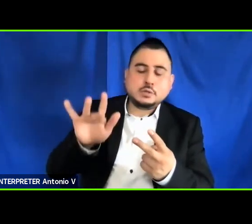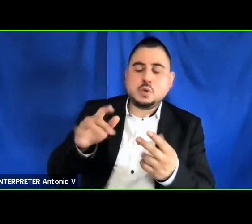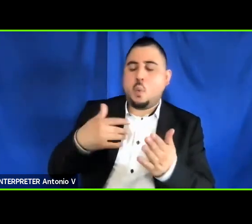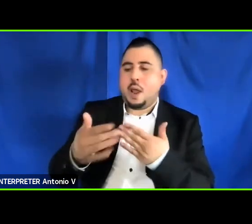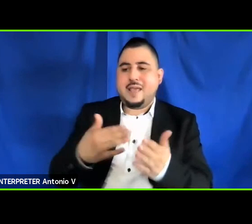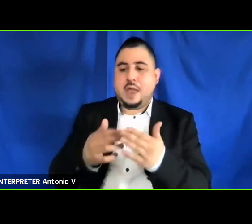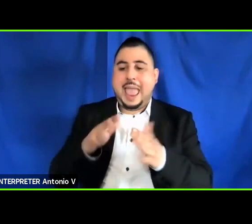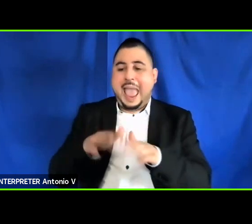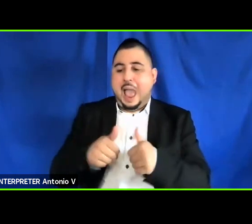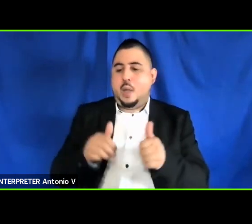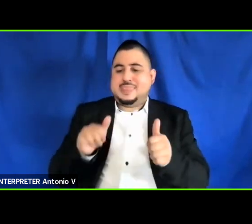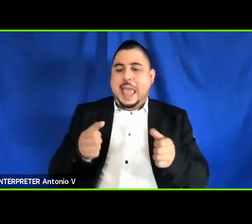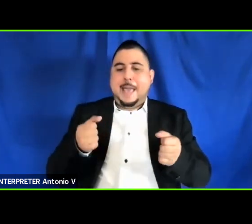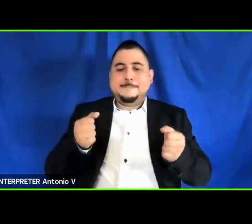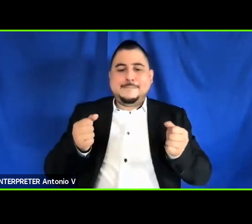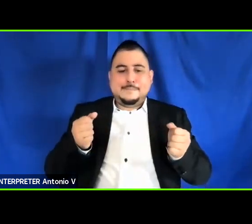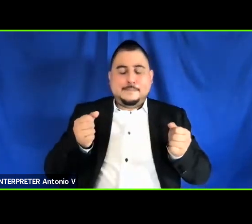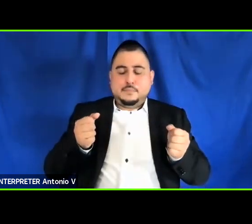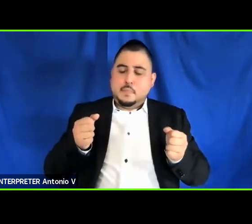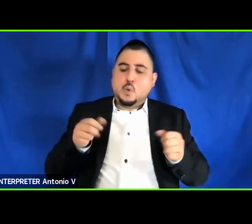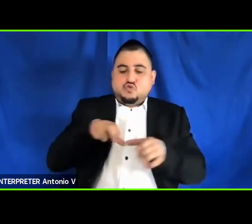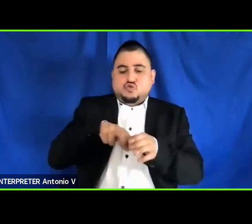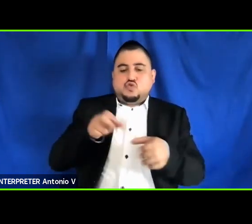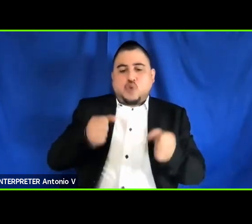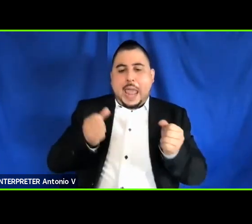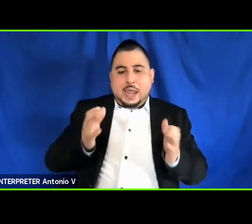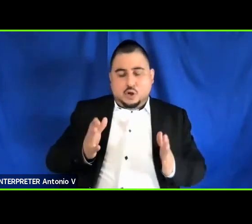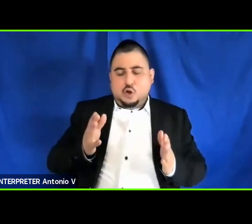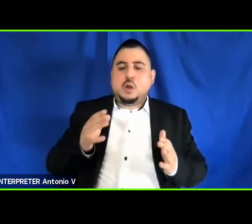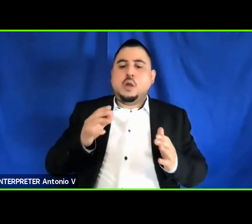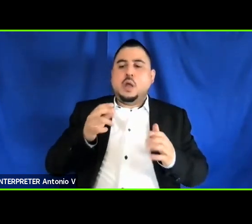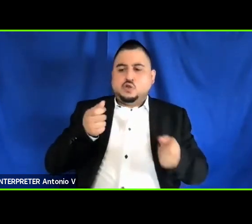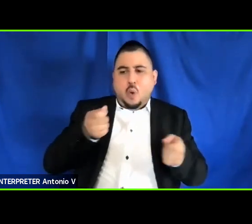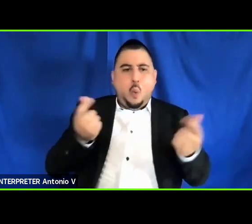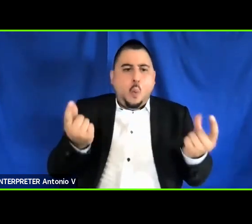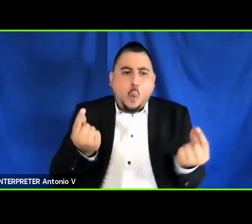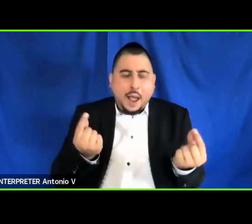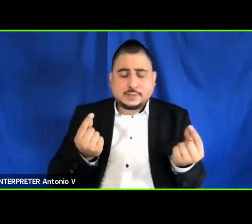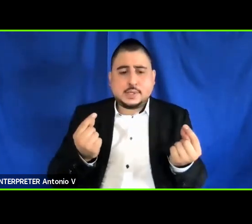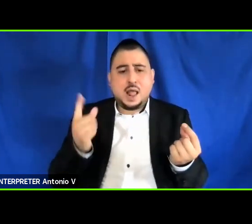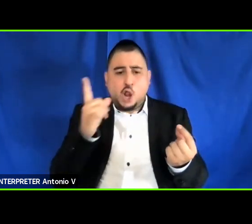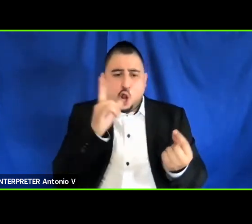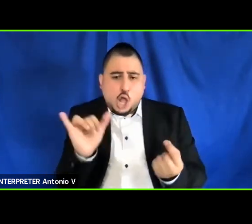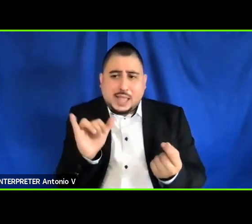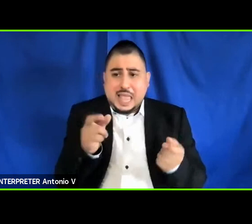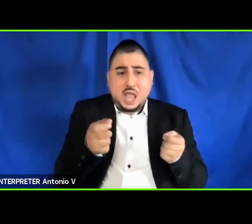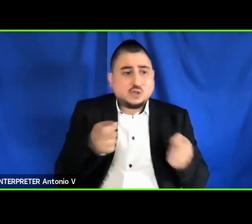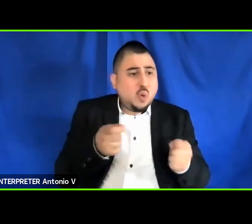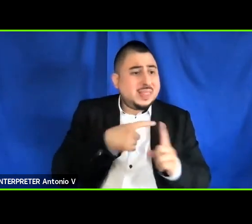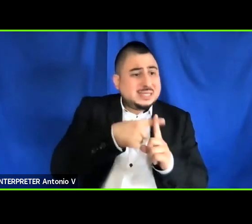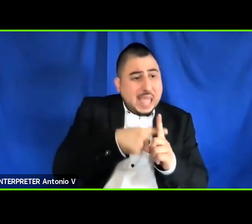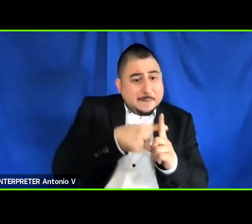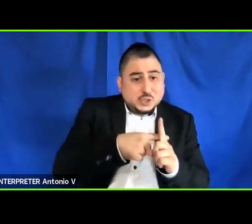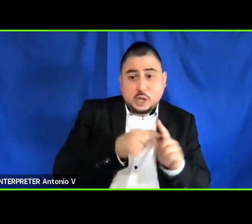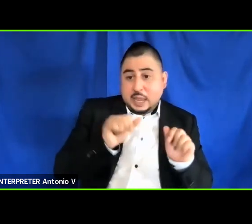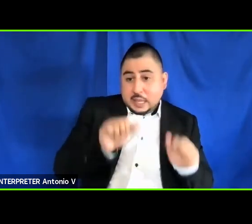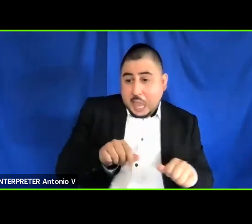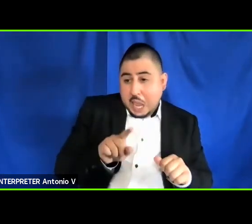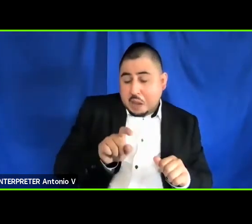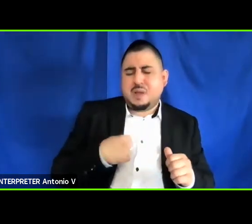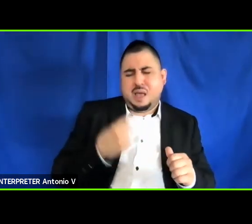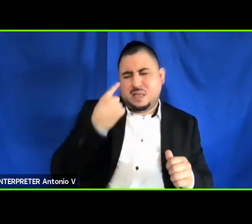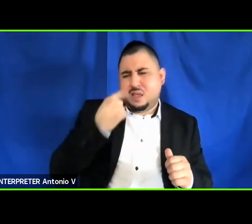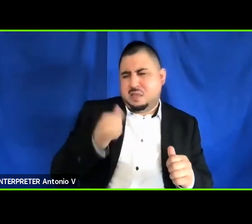to control? Was a lot of the things we were talking about. So does the person control the temperature of the vehicle? I think that makes